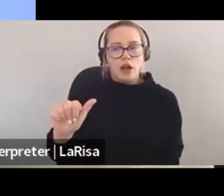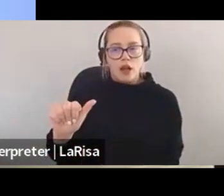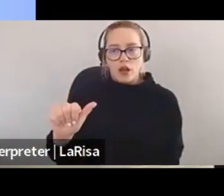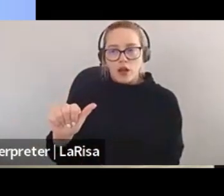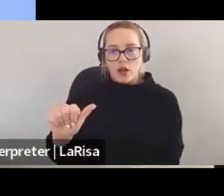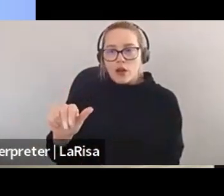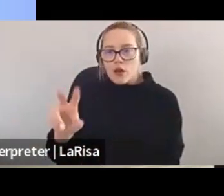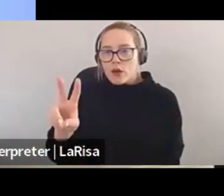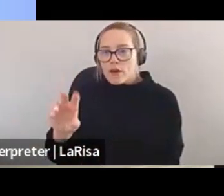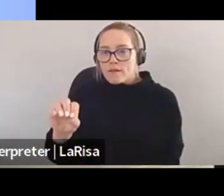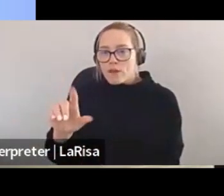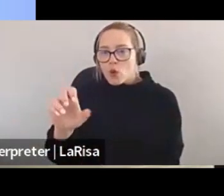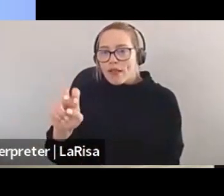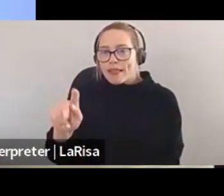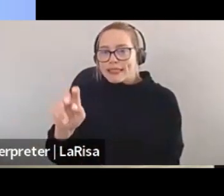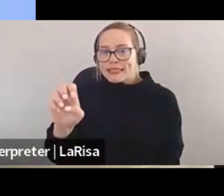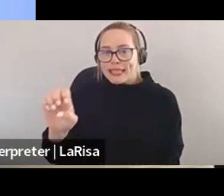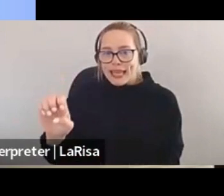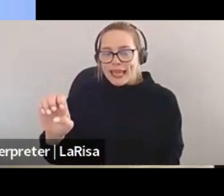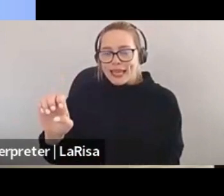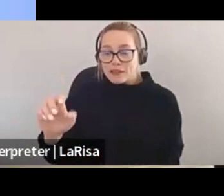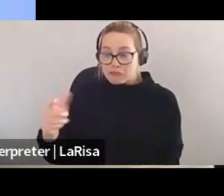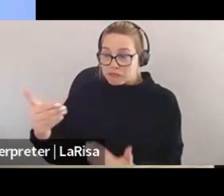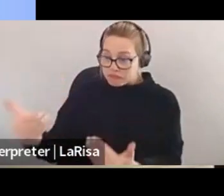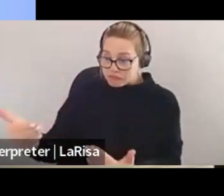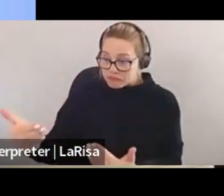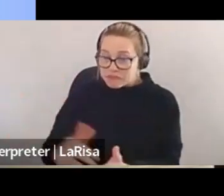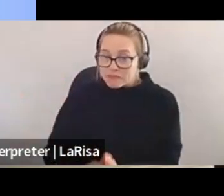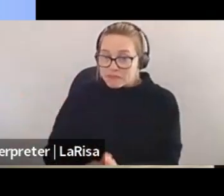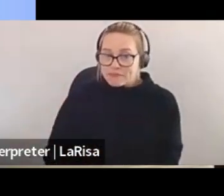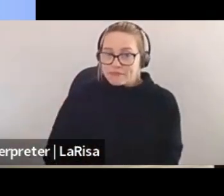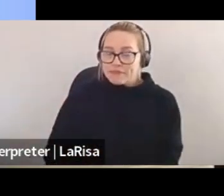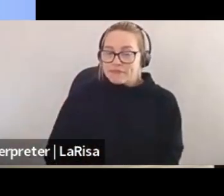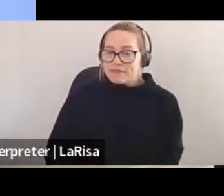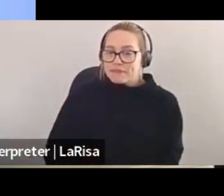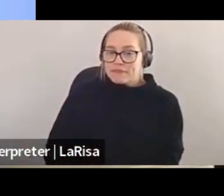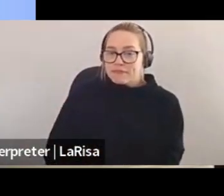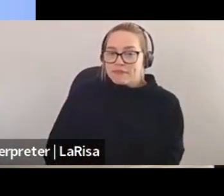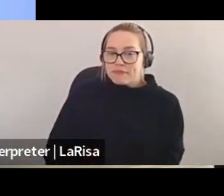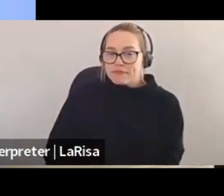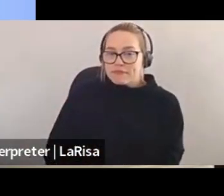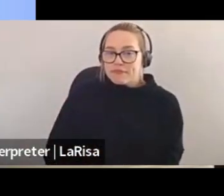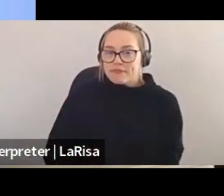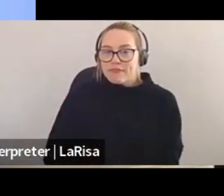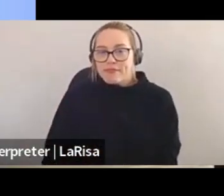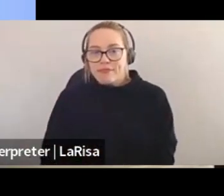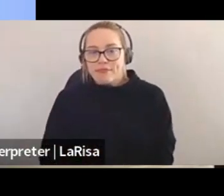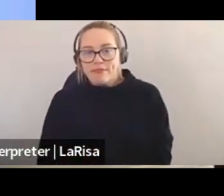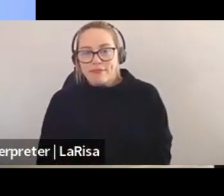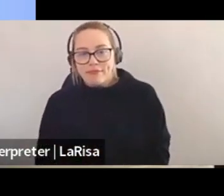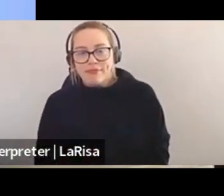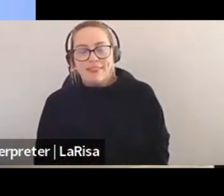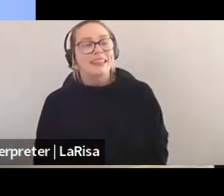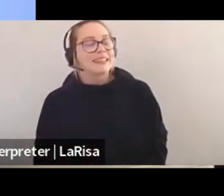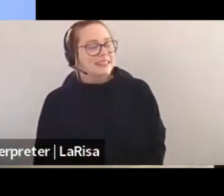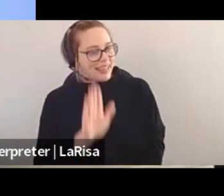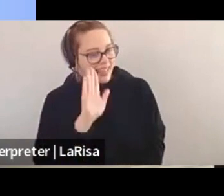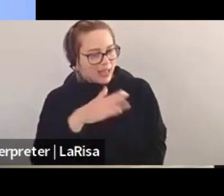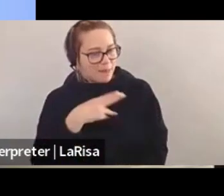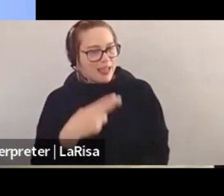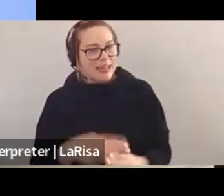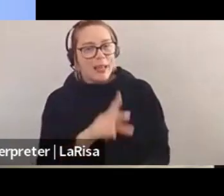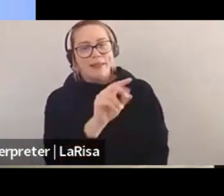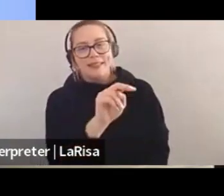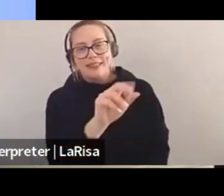Awesome. Thank you, Kelly. So I'm going to let Donna Valente say hi really quick and give a visual description of herself.